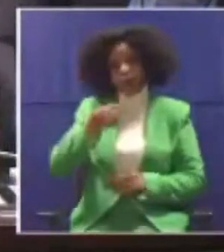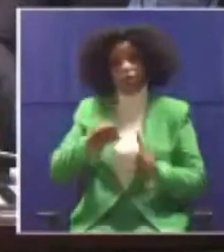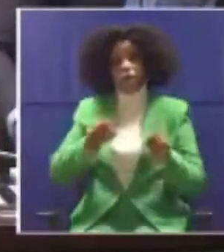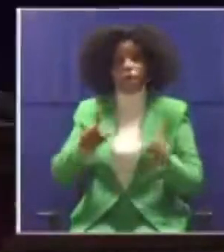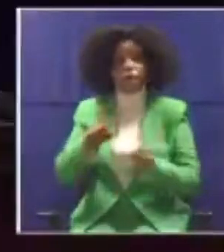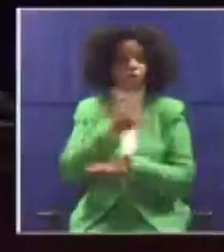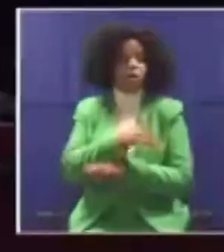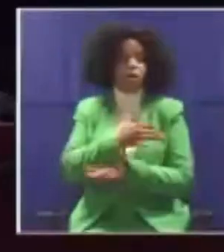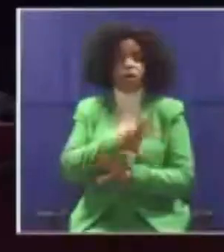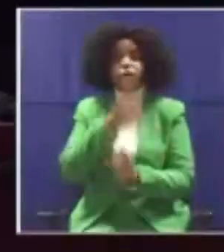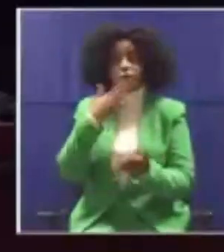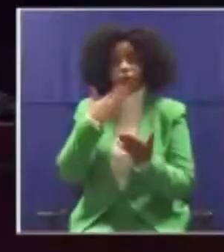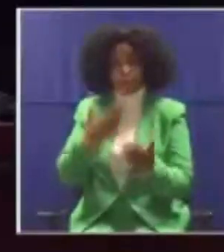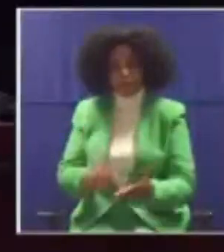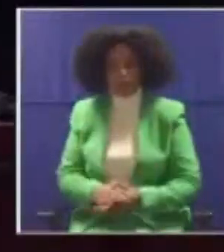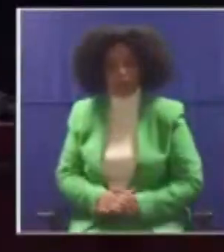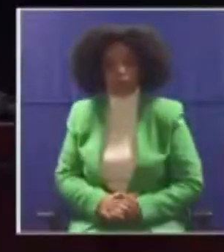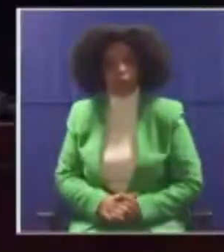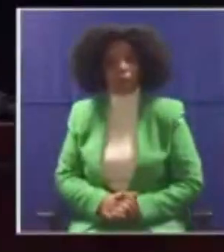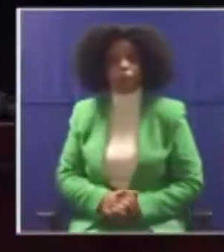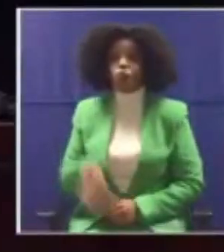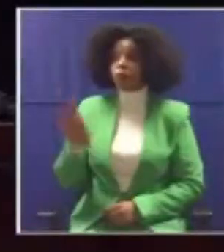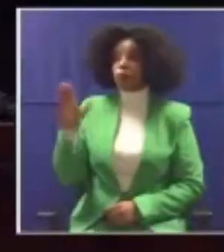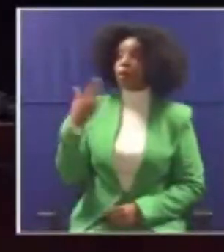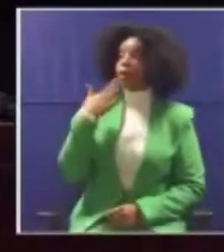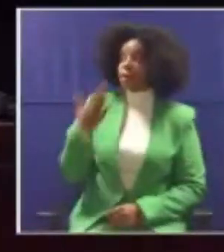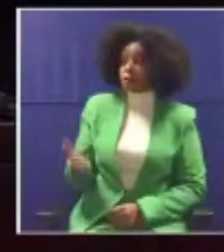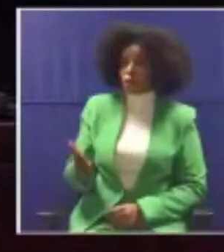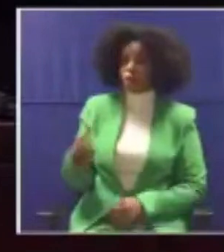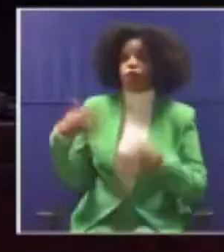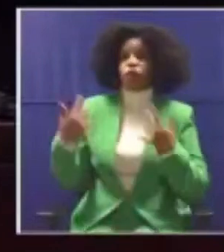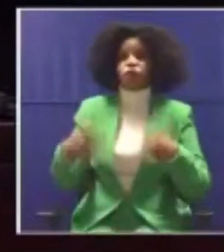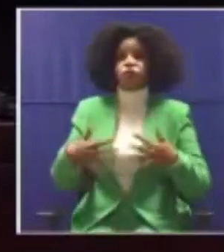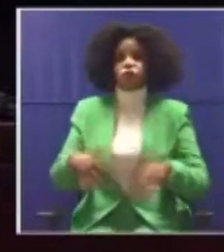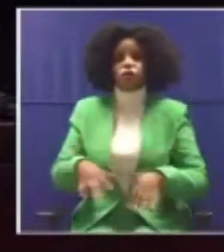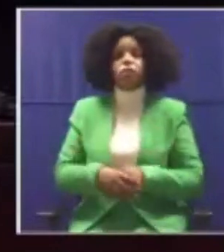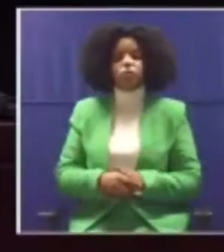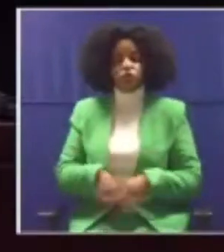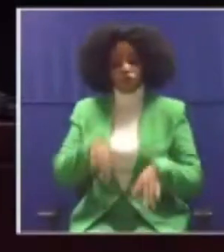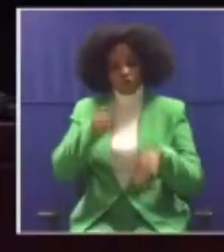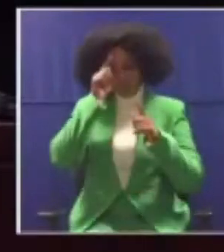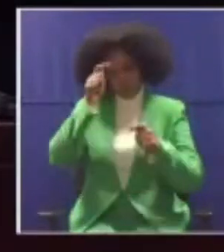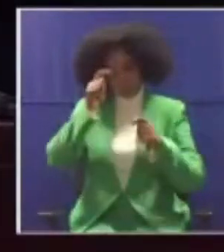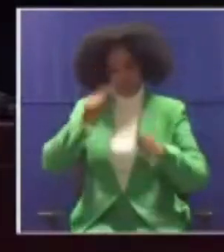President. Thank you very much, Honorable Chair.